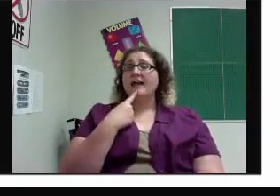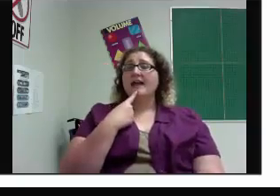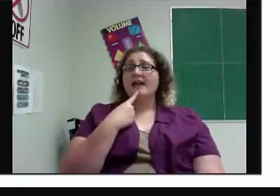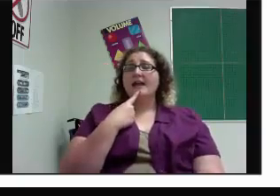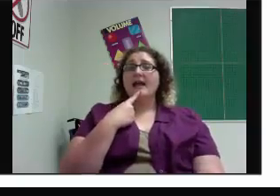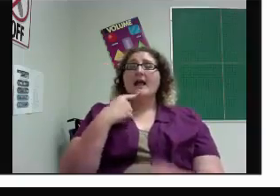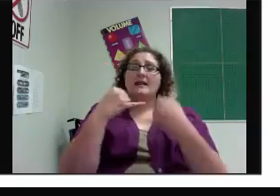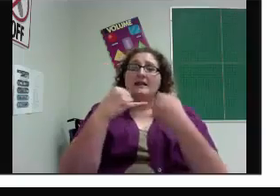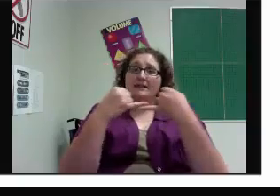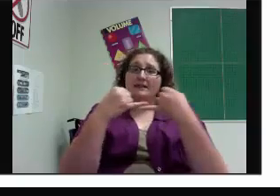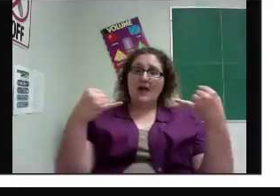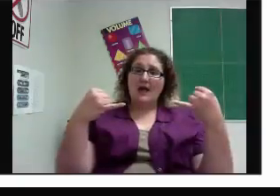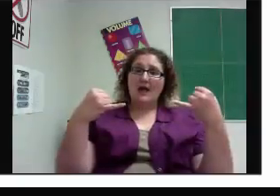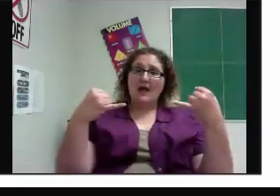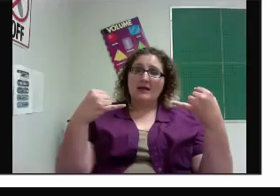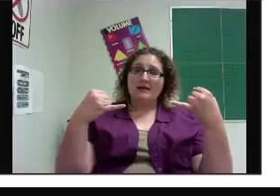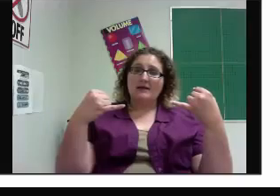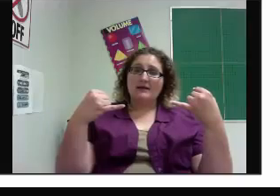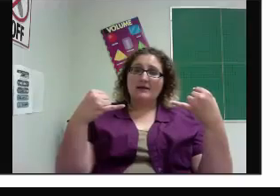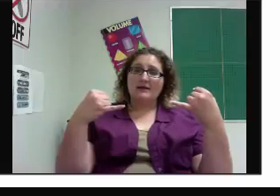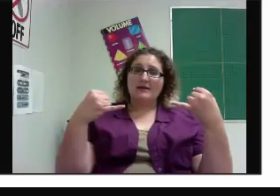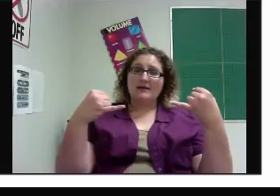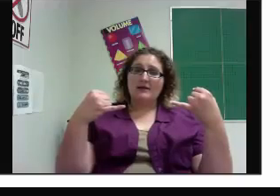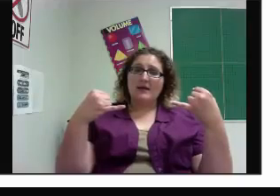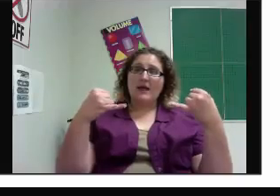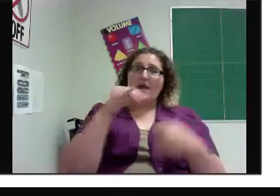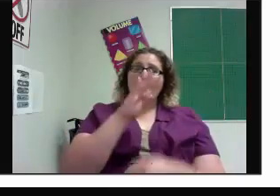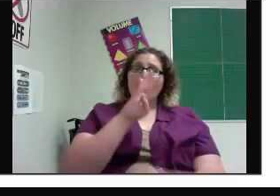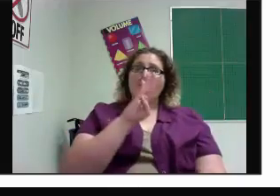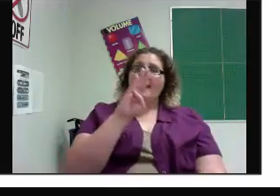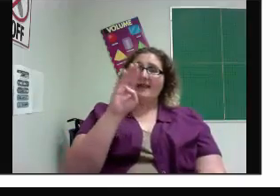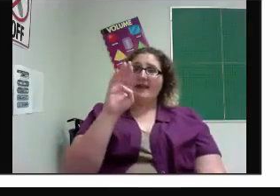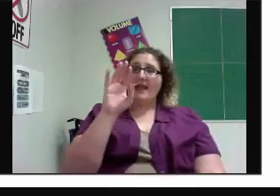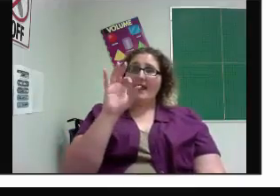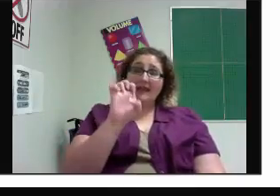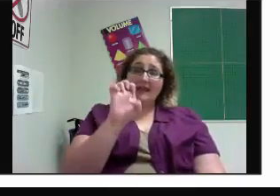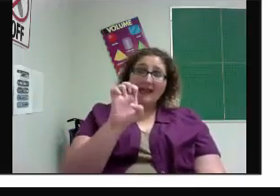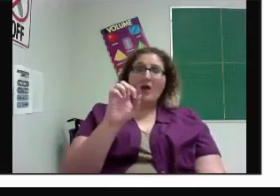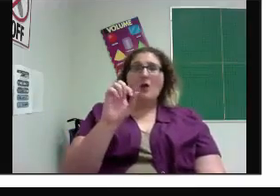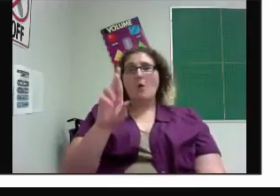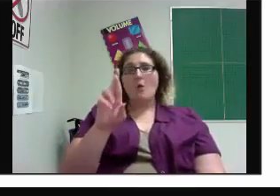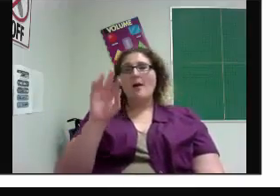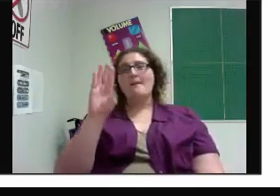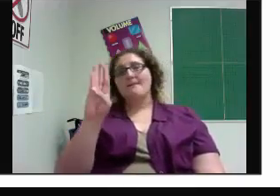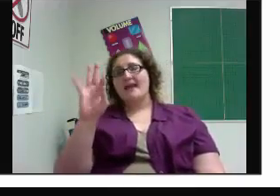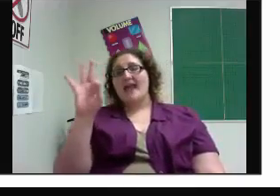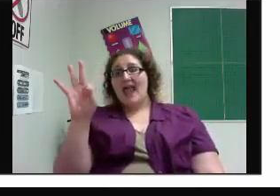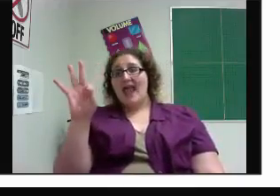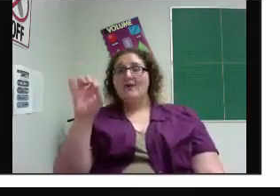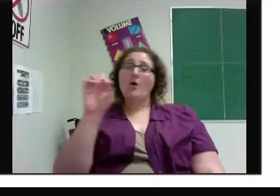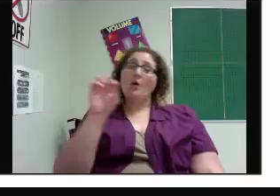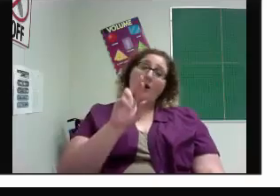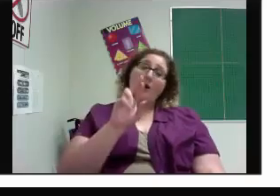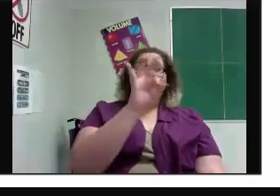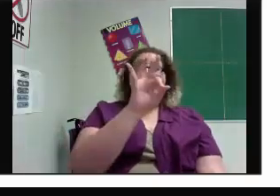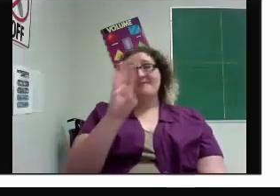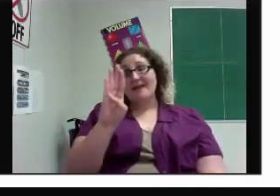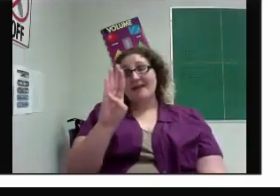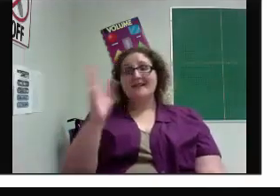We could say that it's line BE, or we could say it's line BF, or